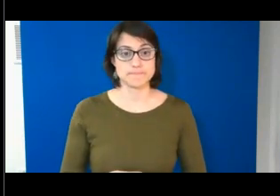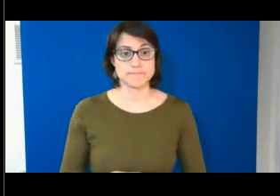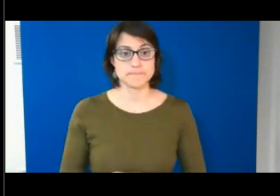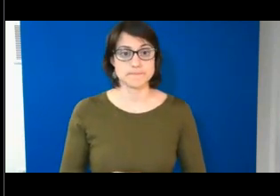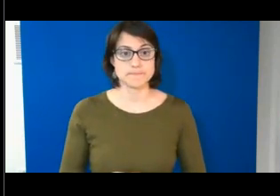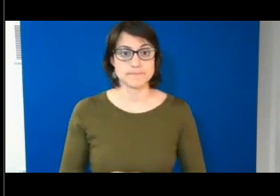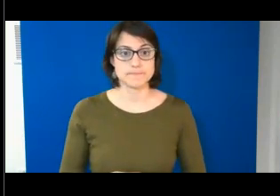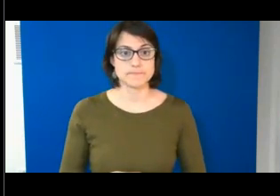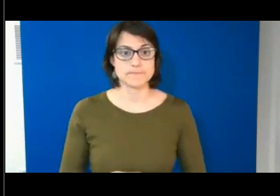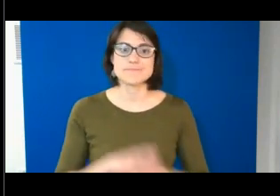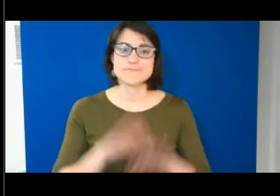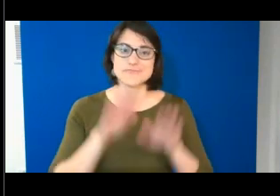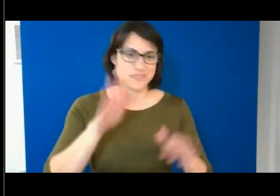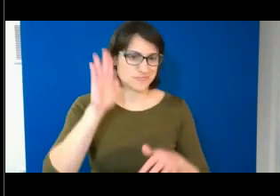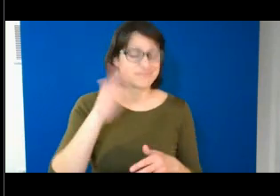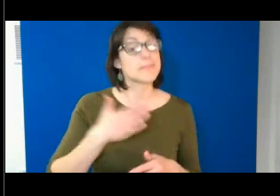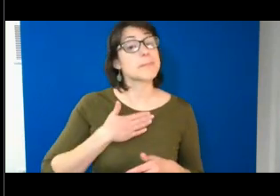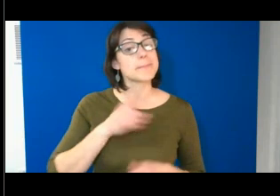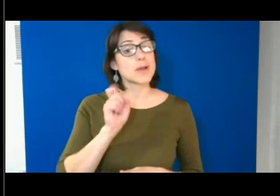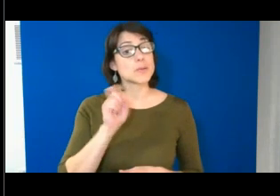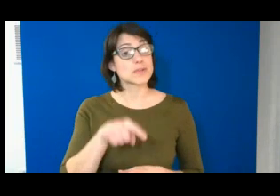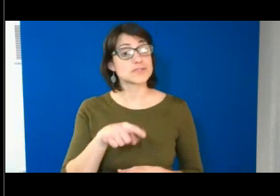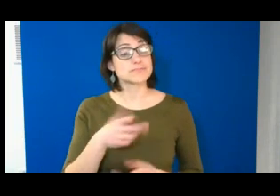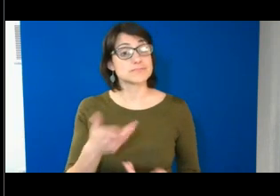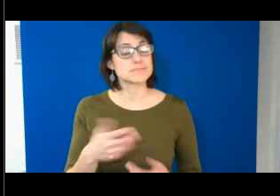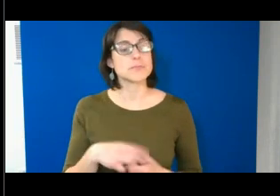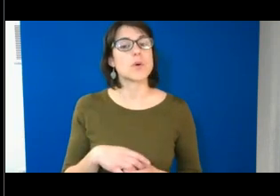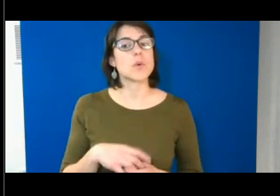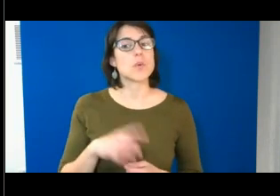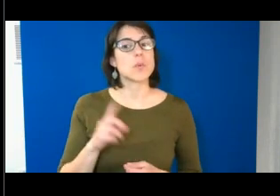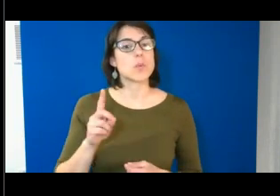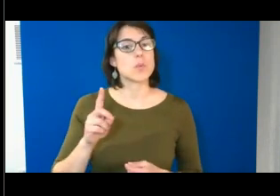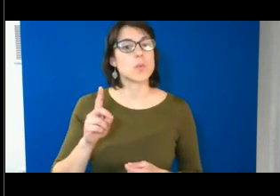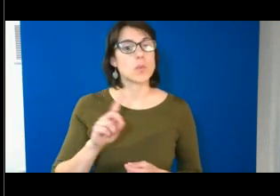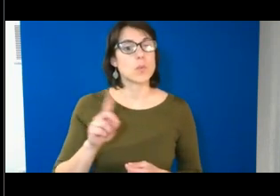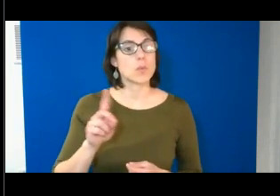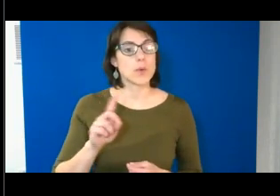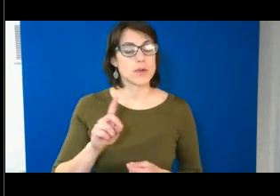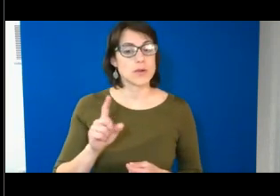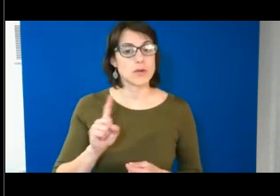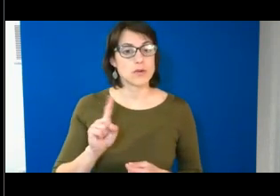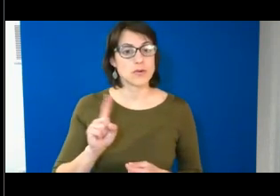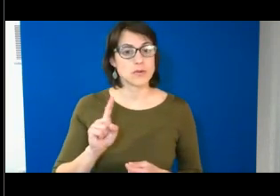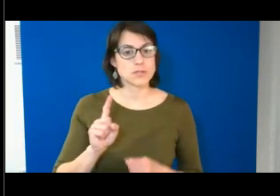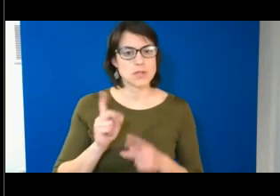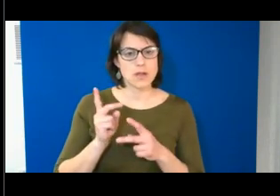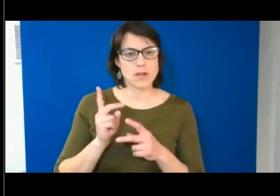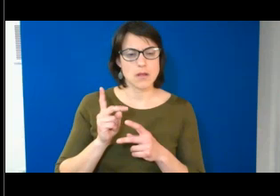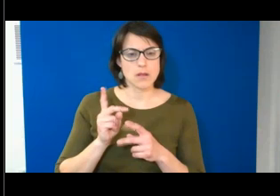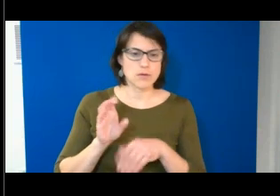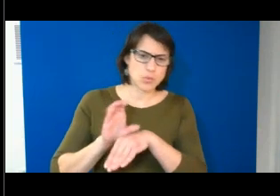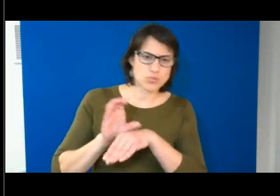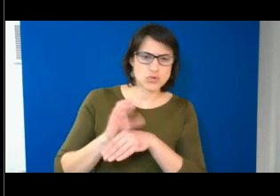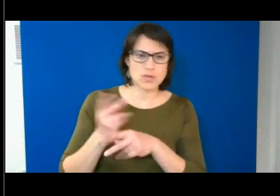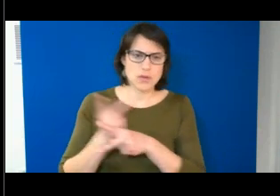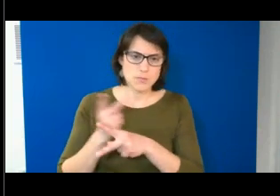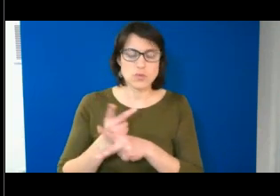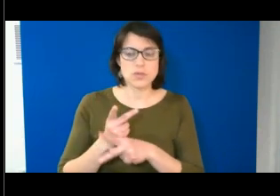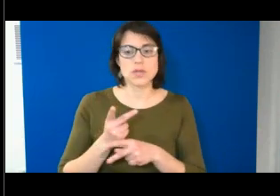Great talk. My question is where the computing is conducted and